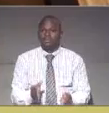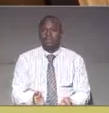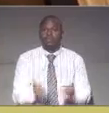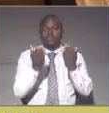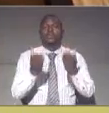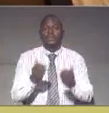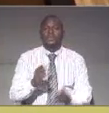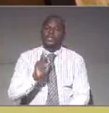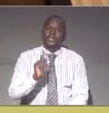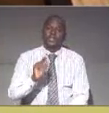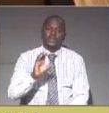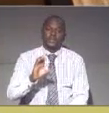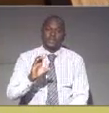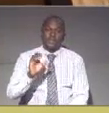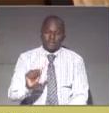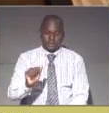club.